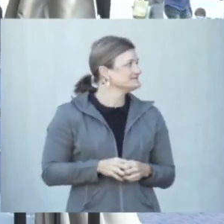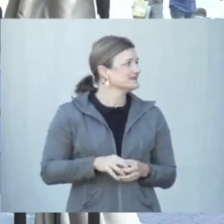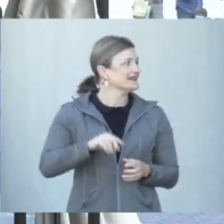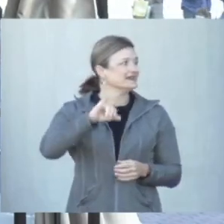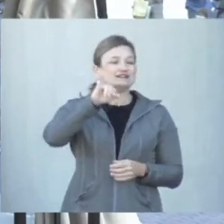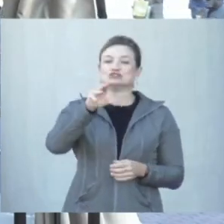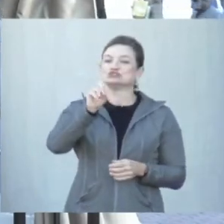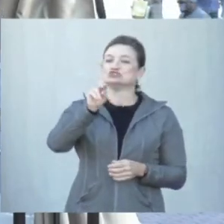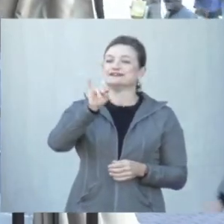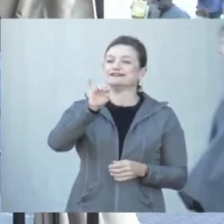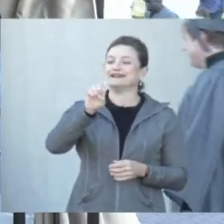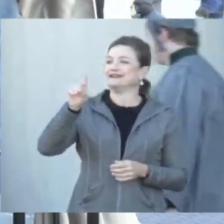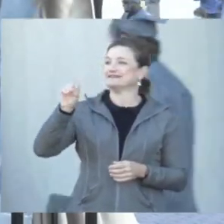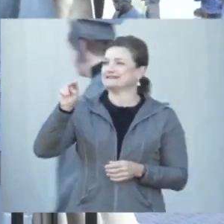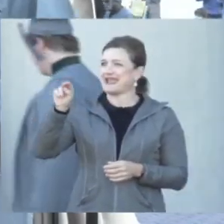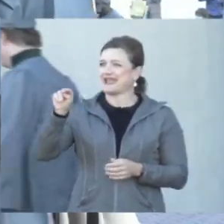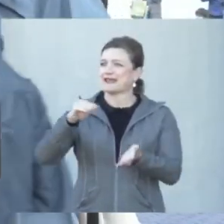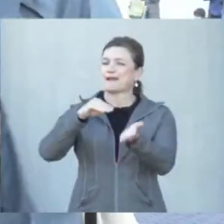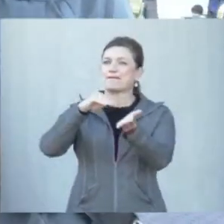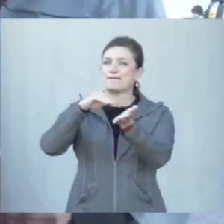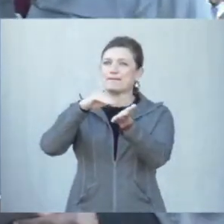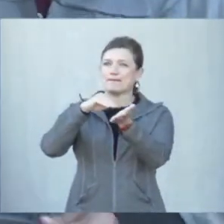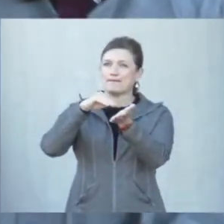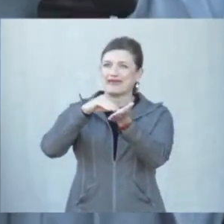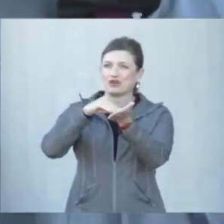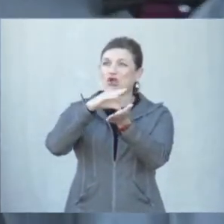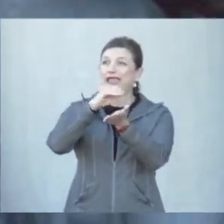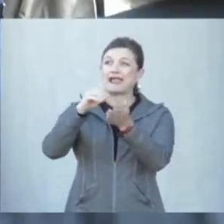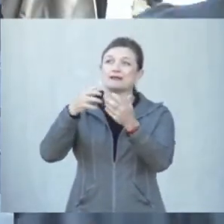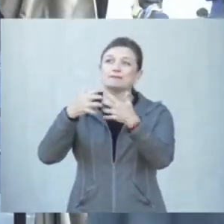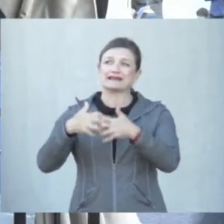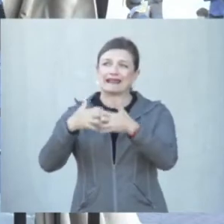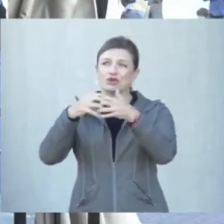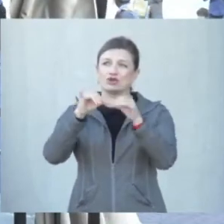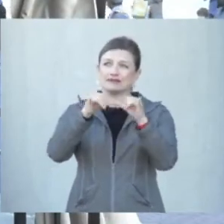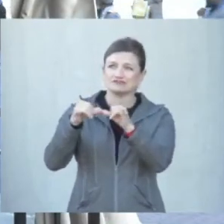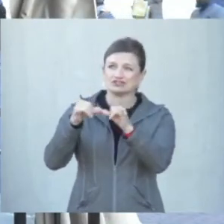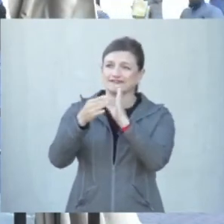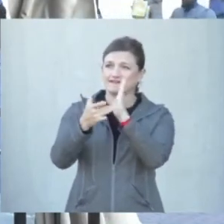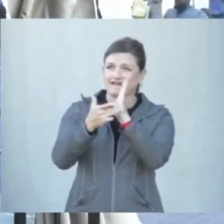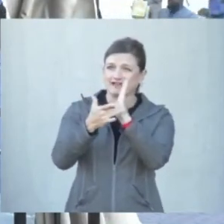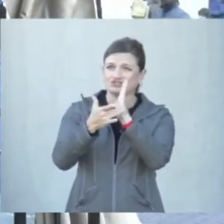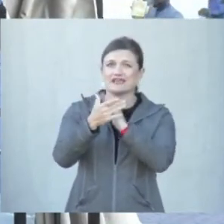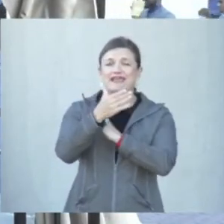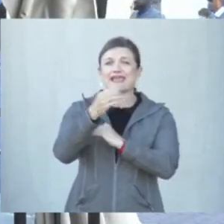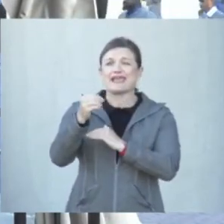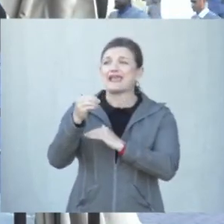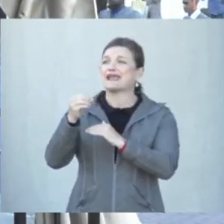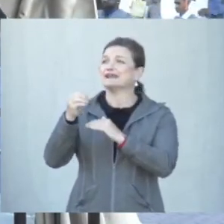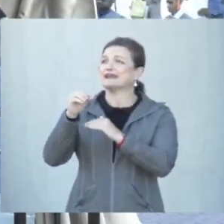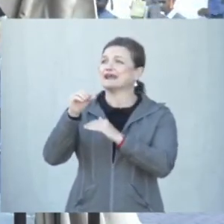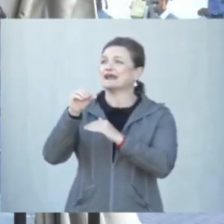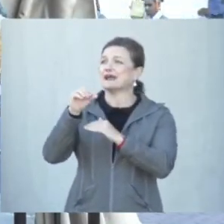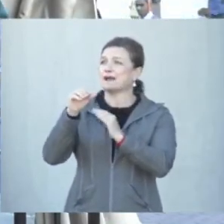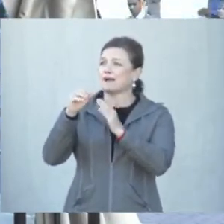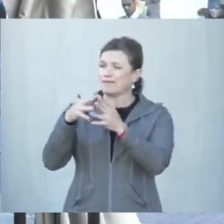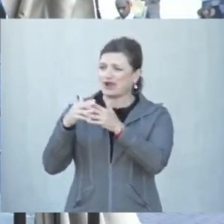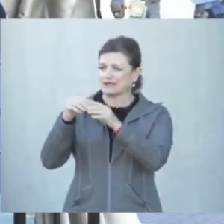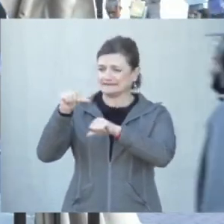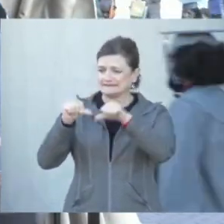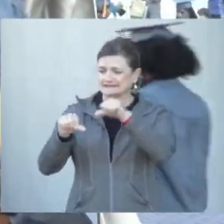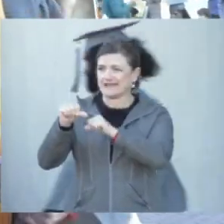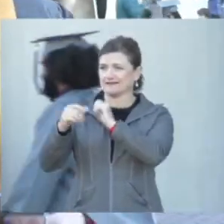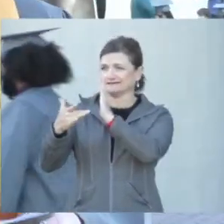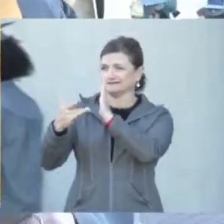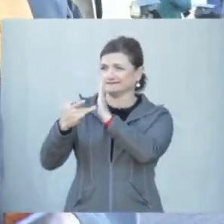Jenny Dam, Mechanical Engineering and Technology and Mechatronics Engineering Technology.